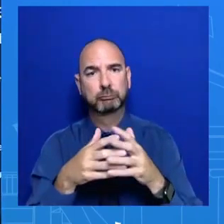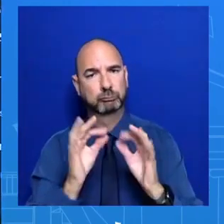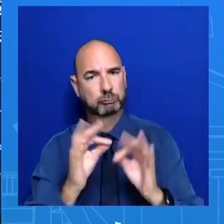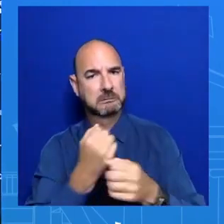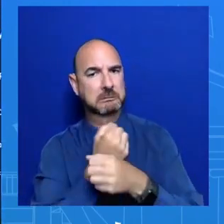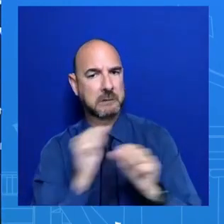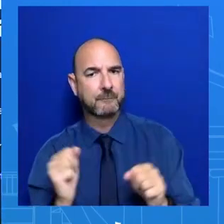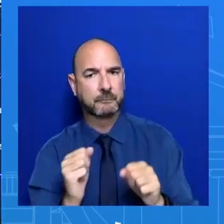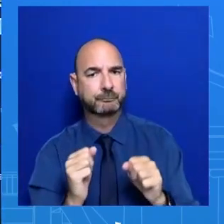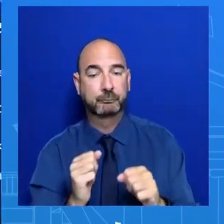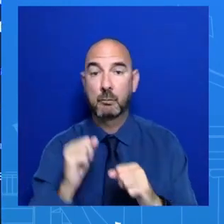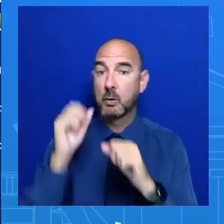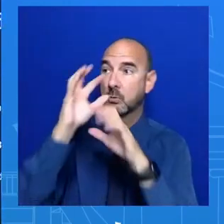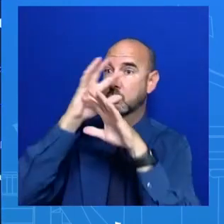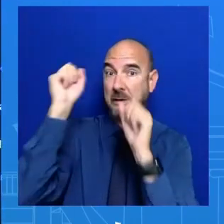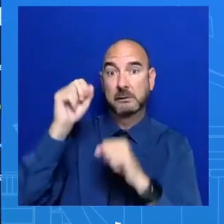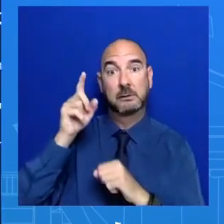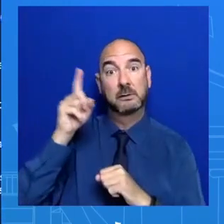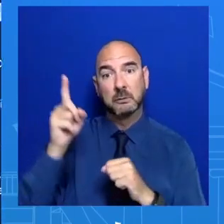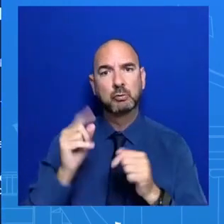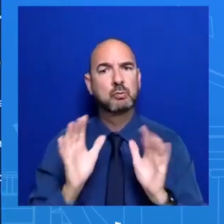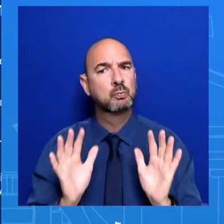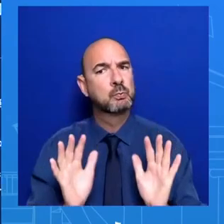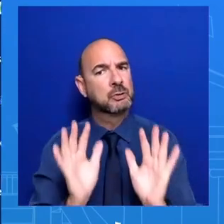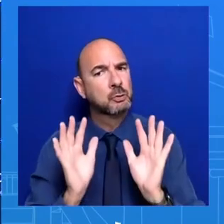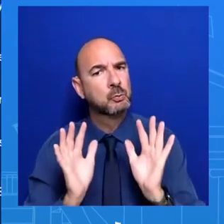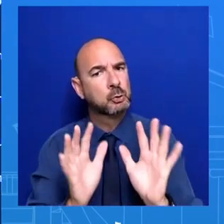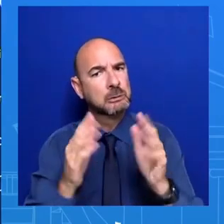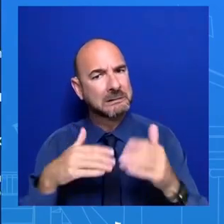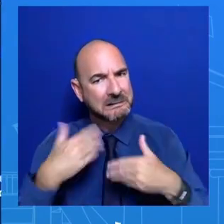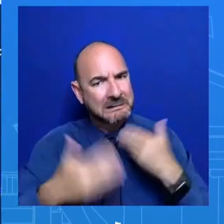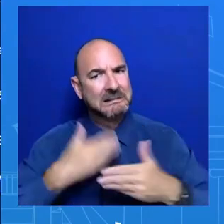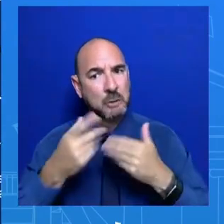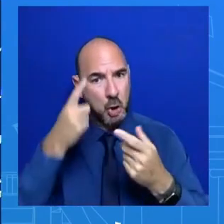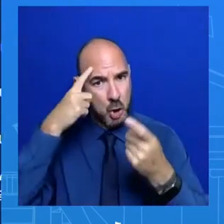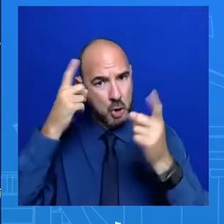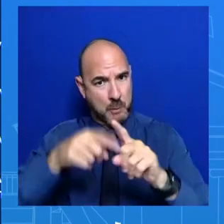this bipartisan agreement would move us towards. It's now up to